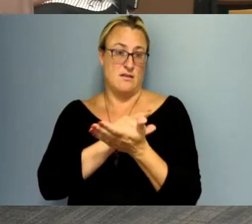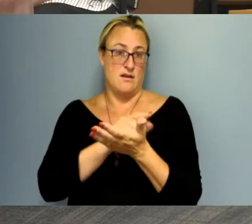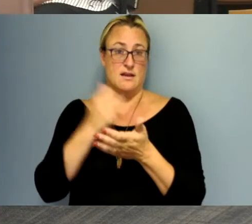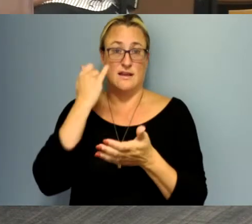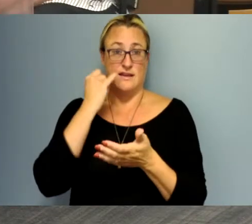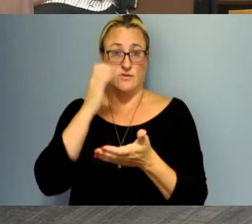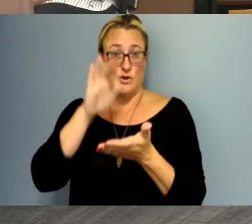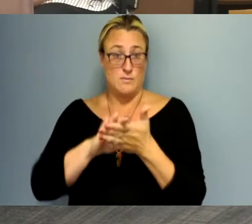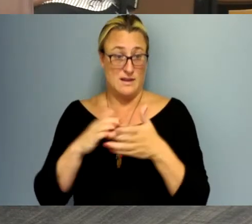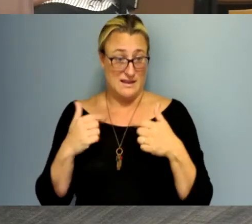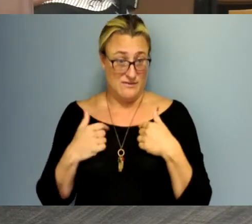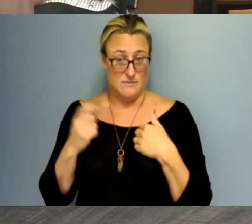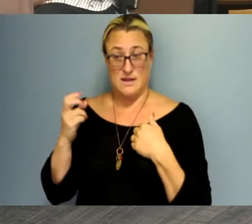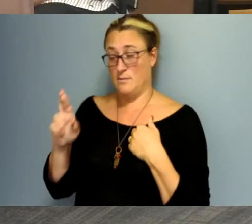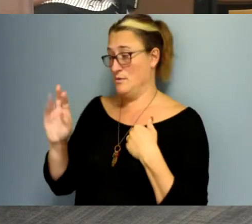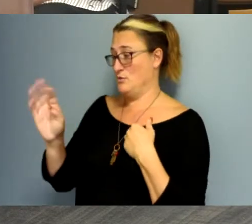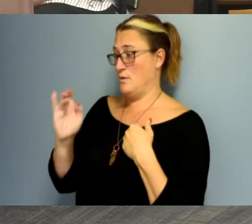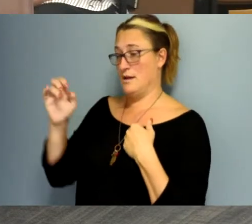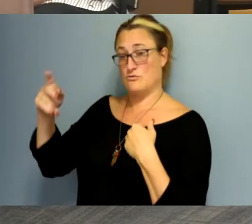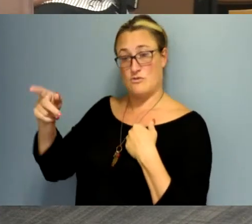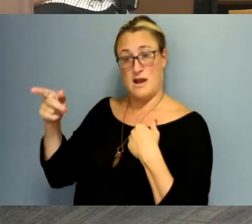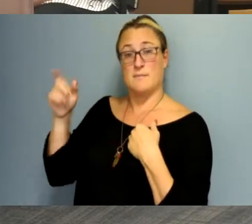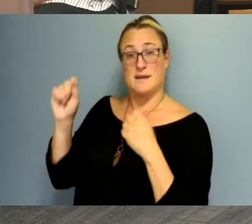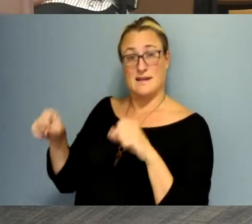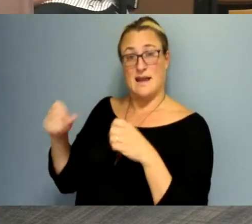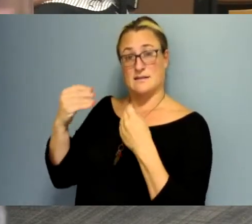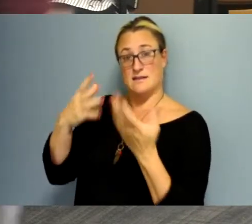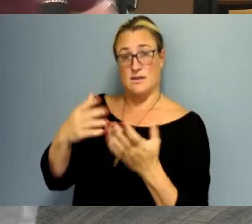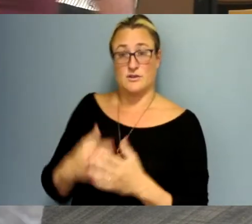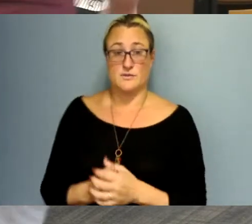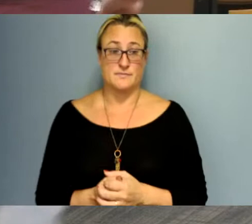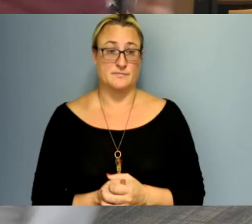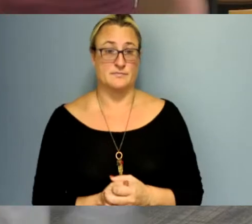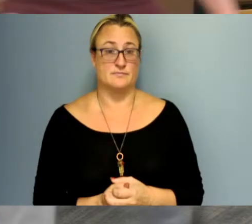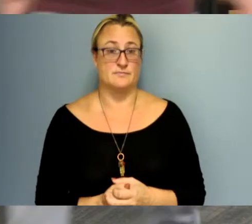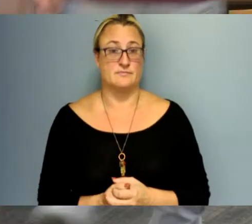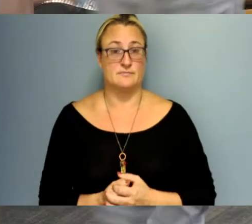believe so, Mr. Weintraub here can educate you on it.